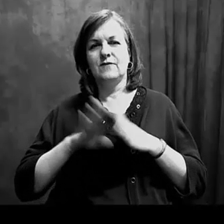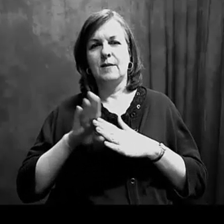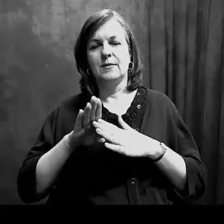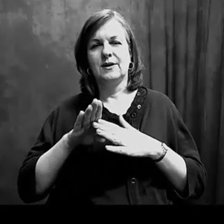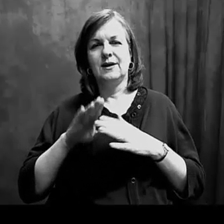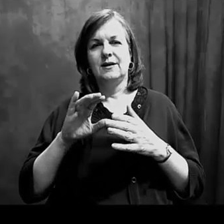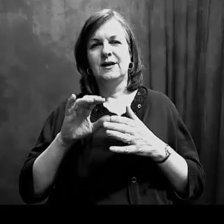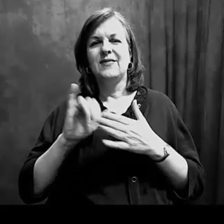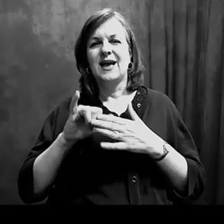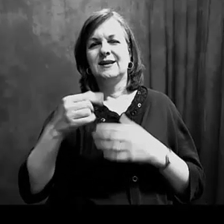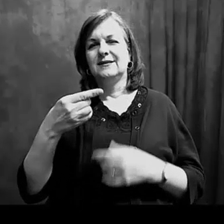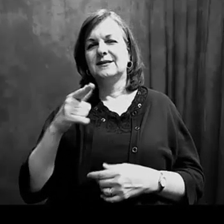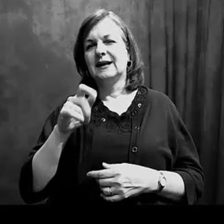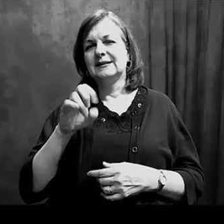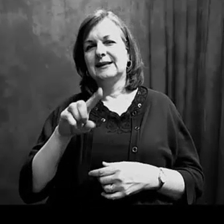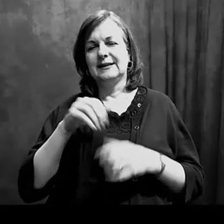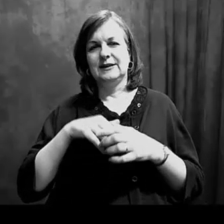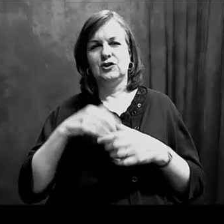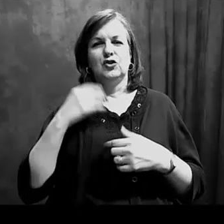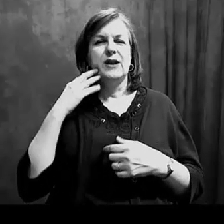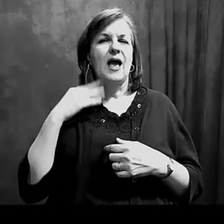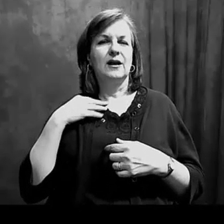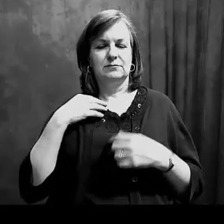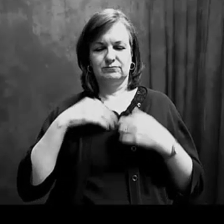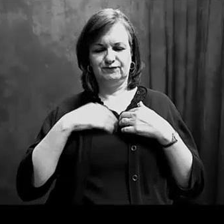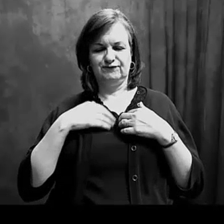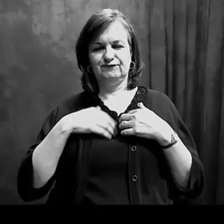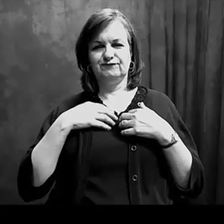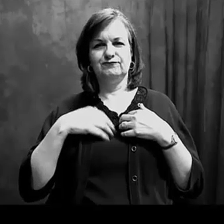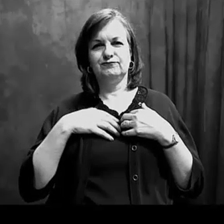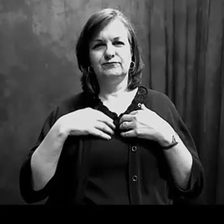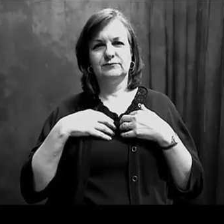which is a gland in your neck.